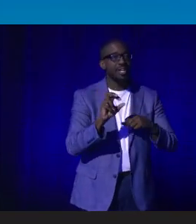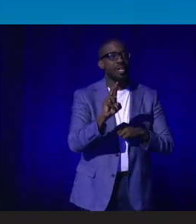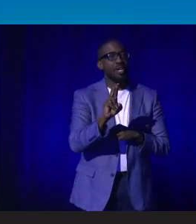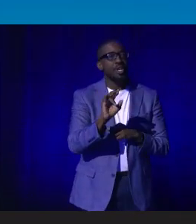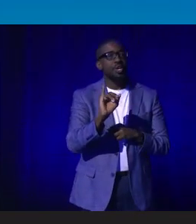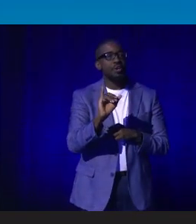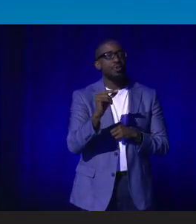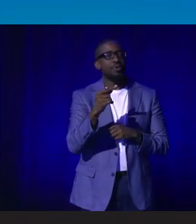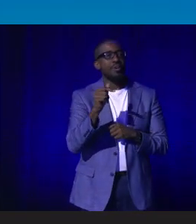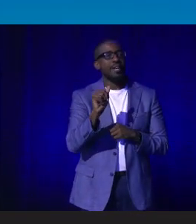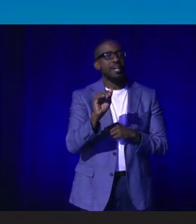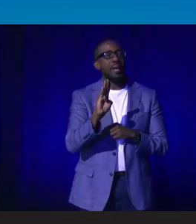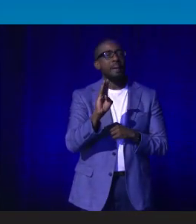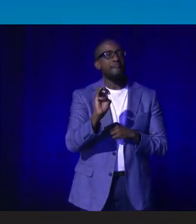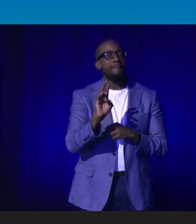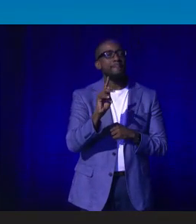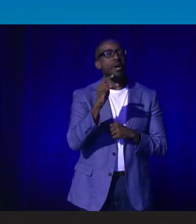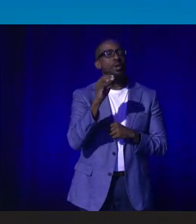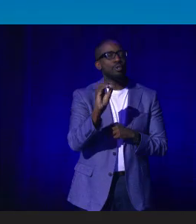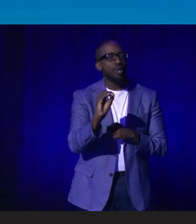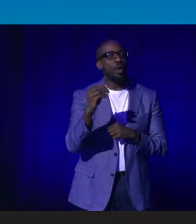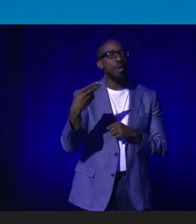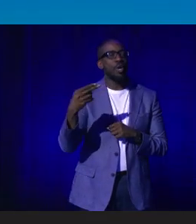Thank you. Thank you. Good.